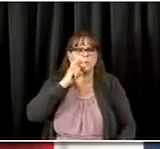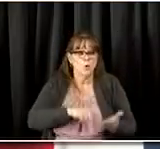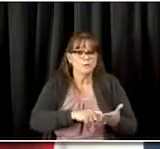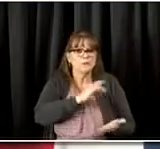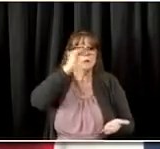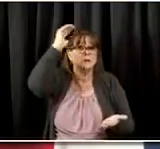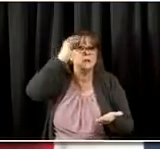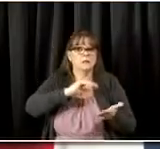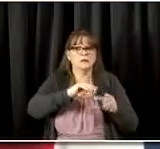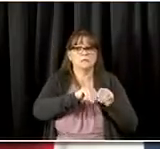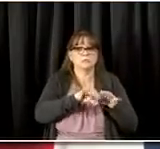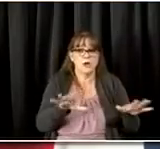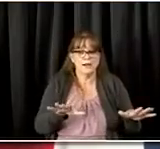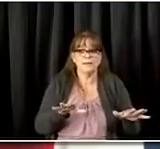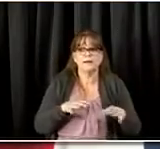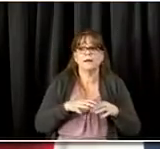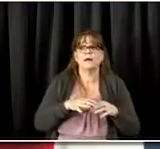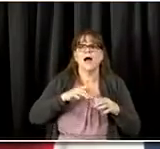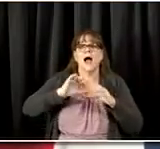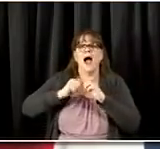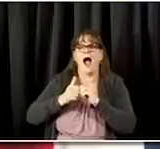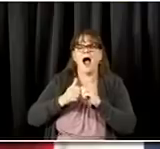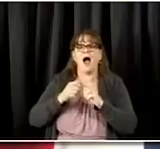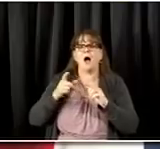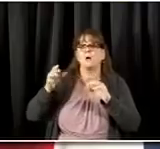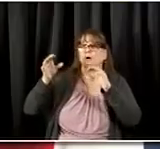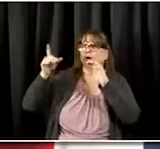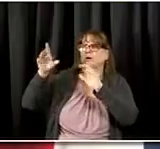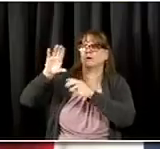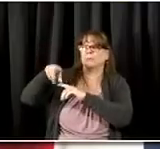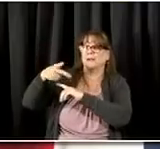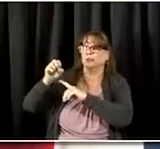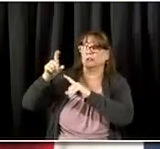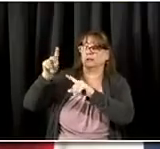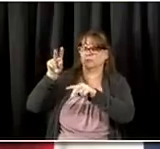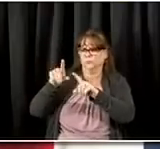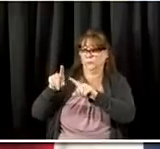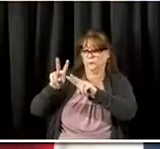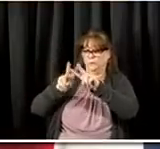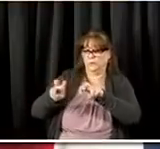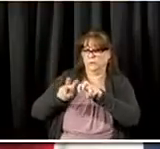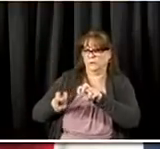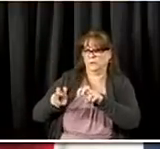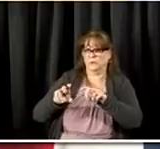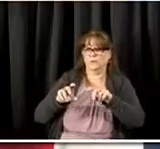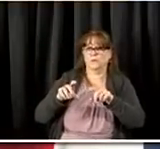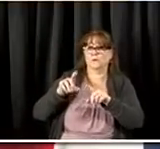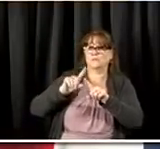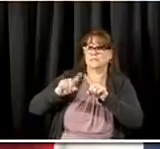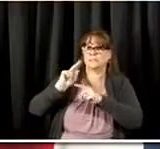the state health department providing oversight to facilities that have been unable to get their outbreaks under control?